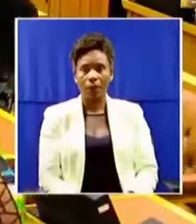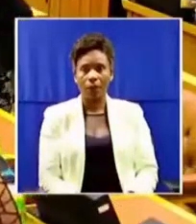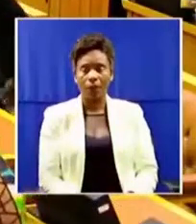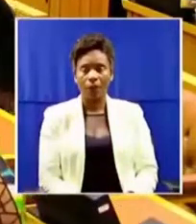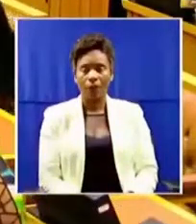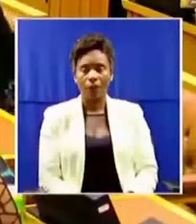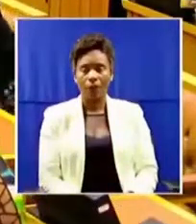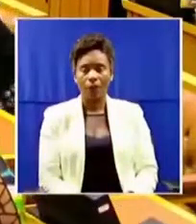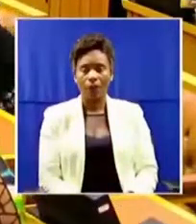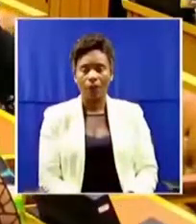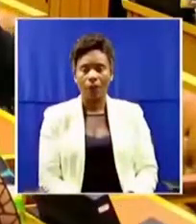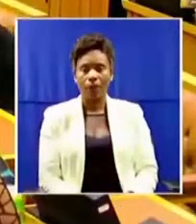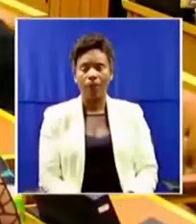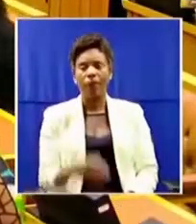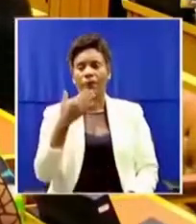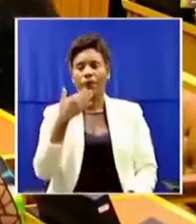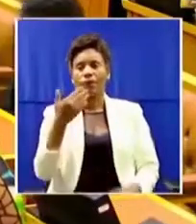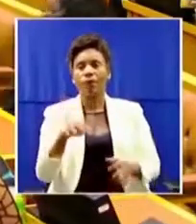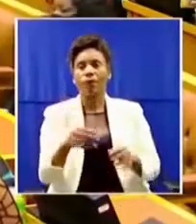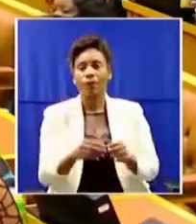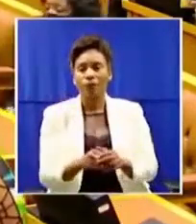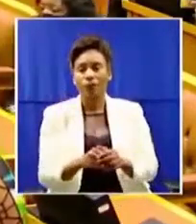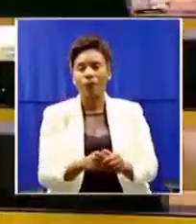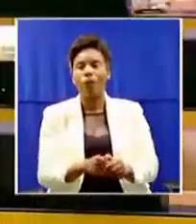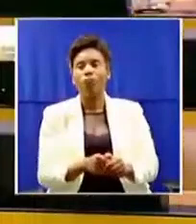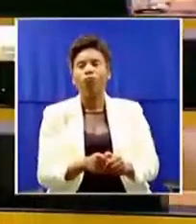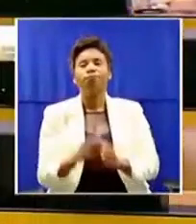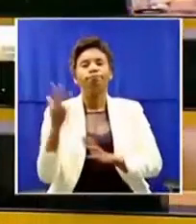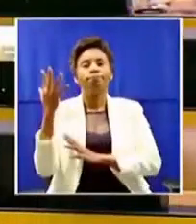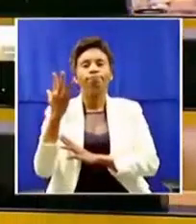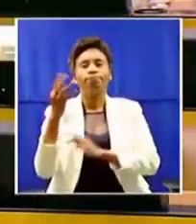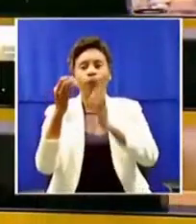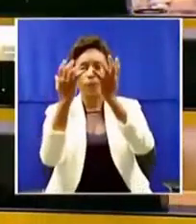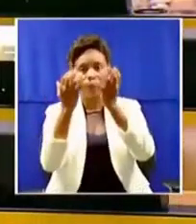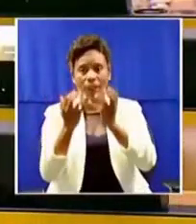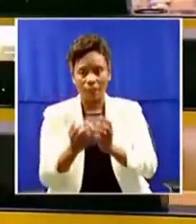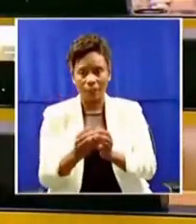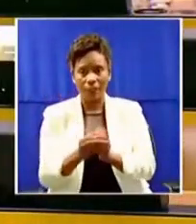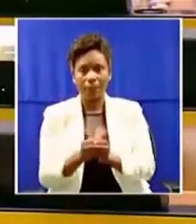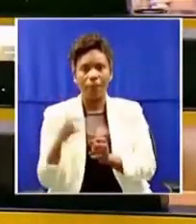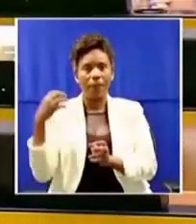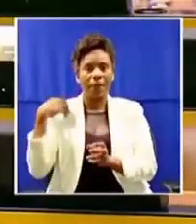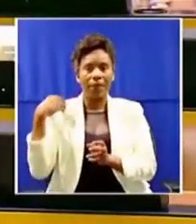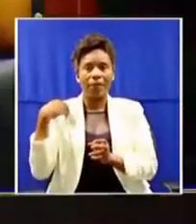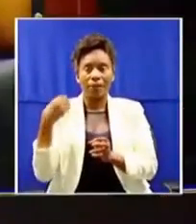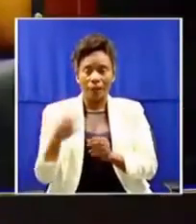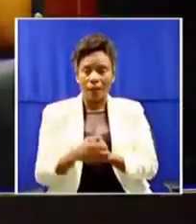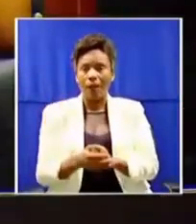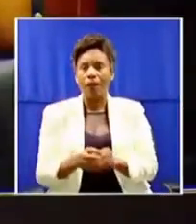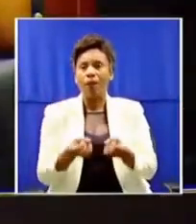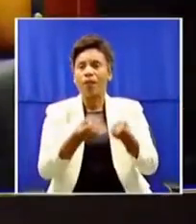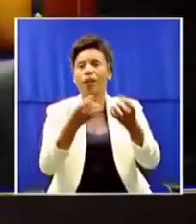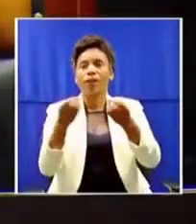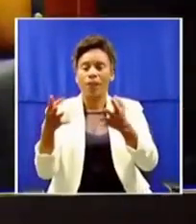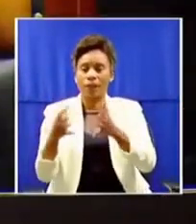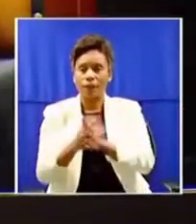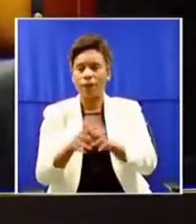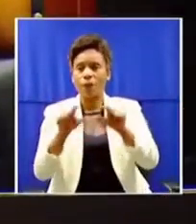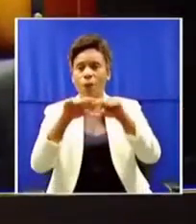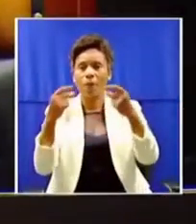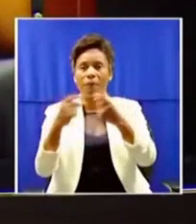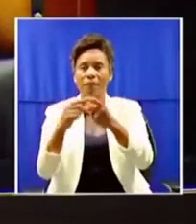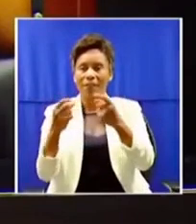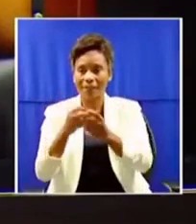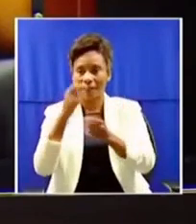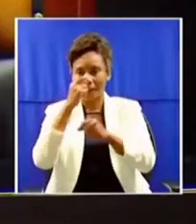papers tabled by the Minister will be referred to the relevant committees. That concludes the business for